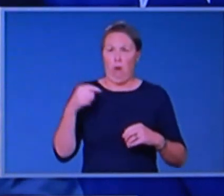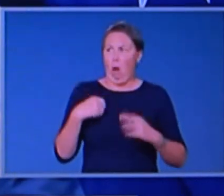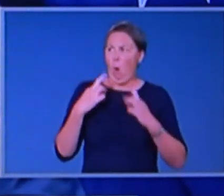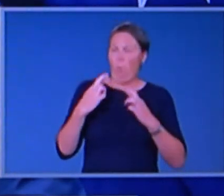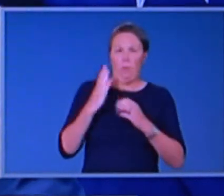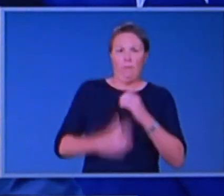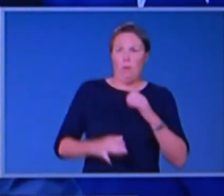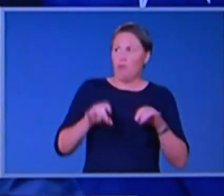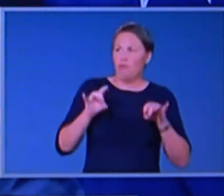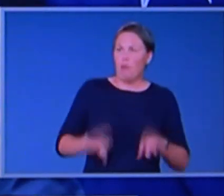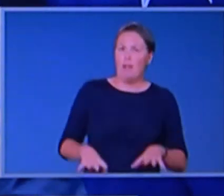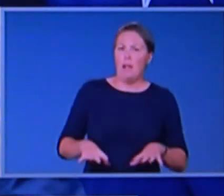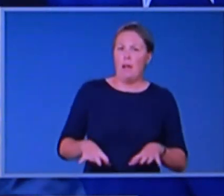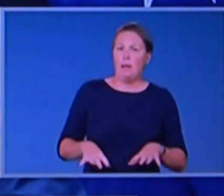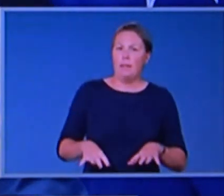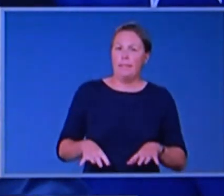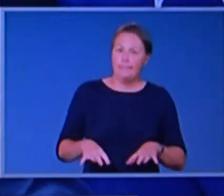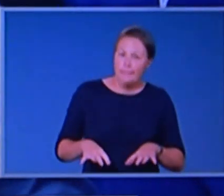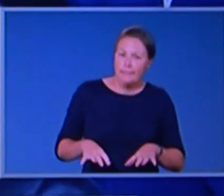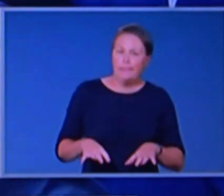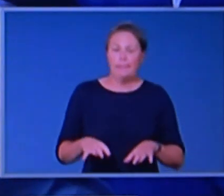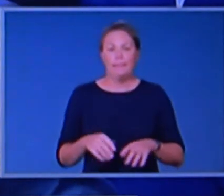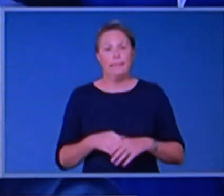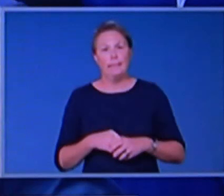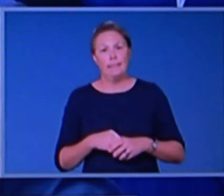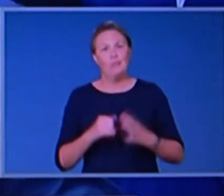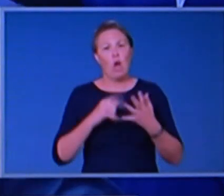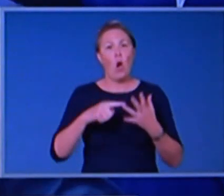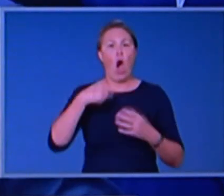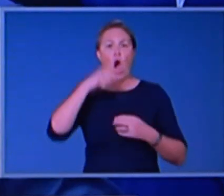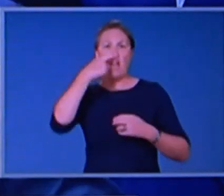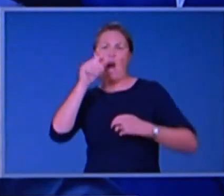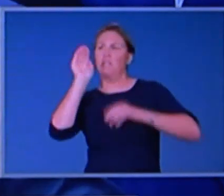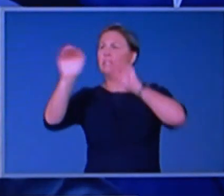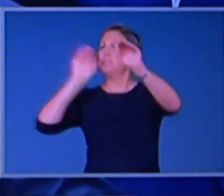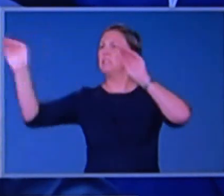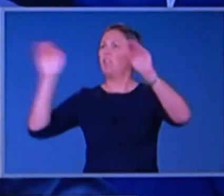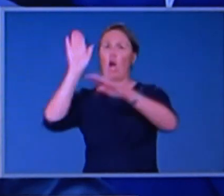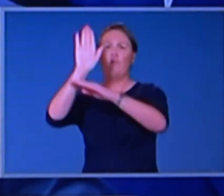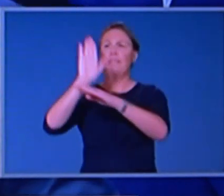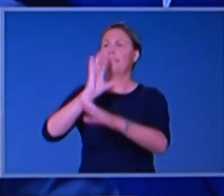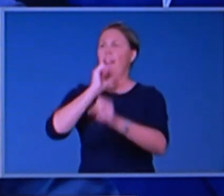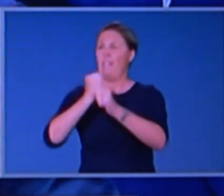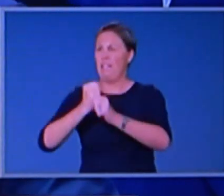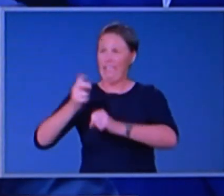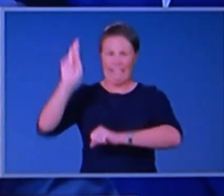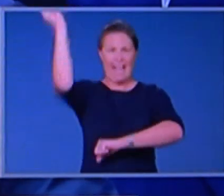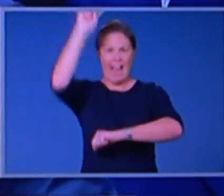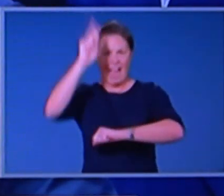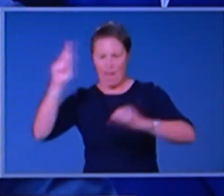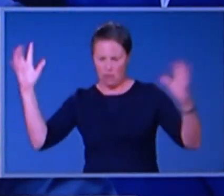moment. And so we need to be mindful about what their priority focus is right now, and if anything,